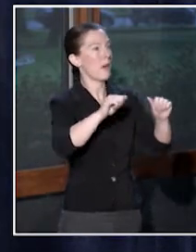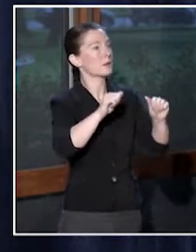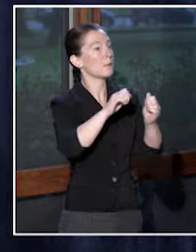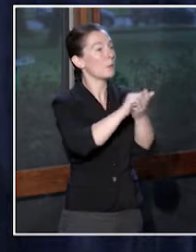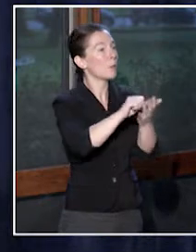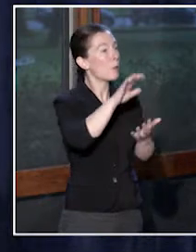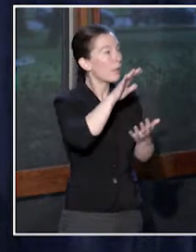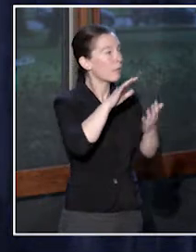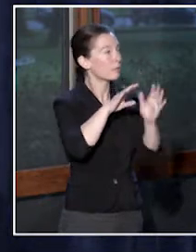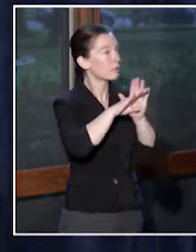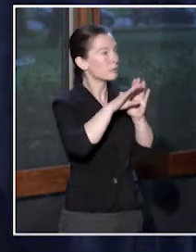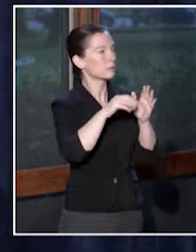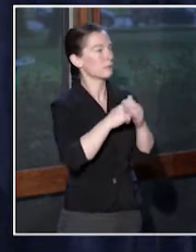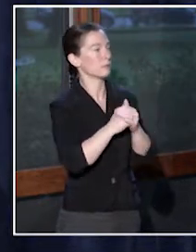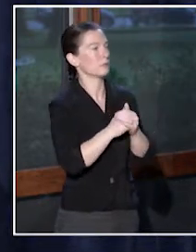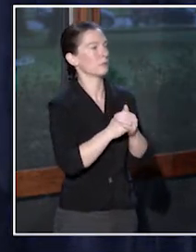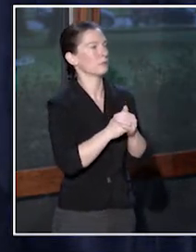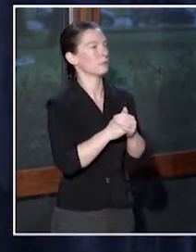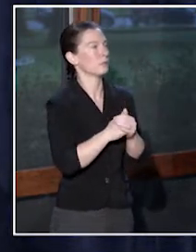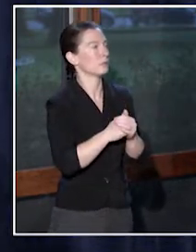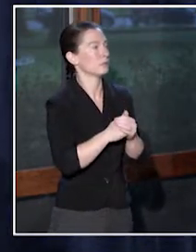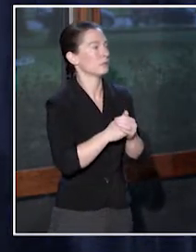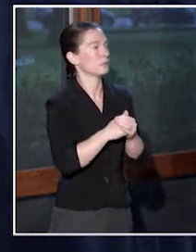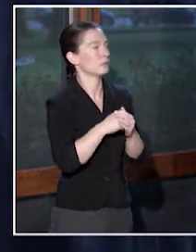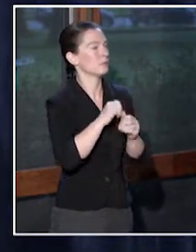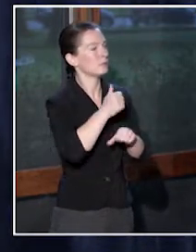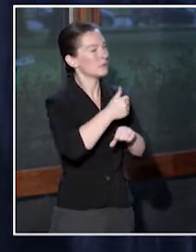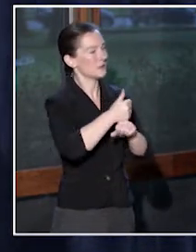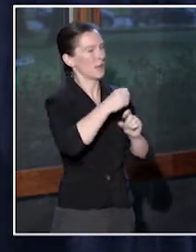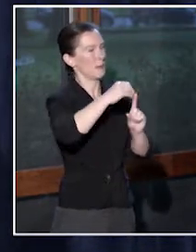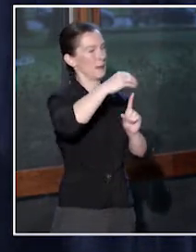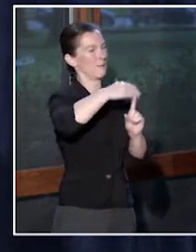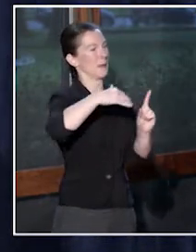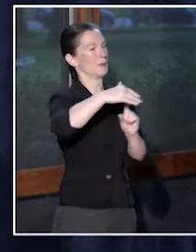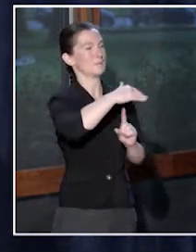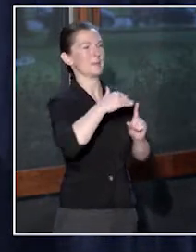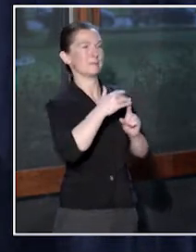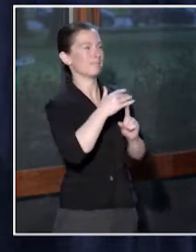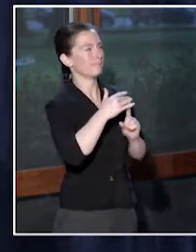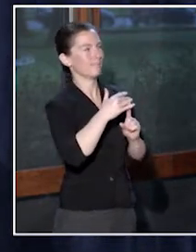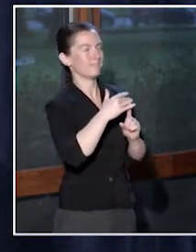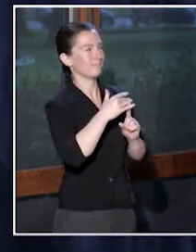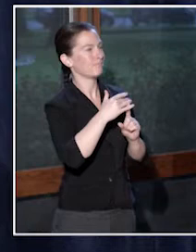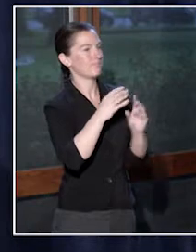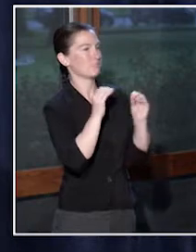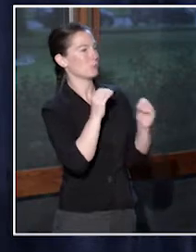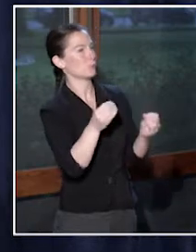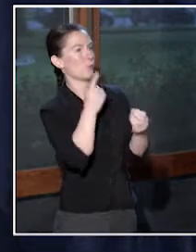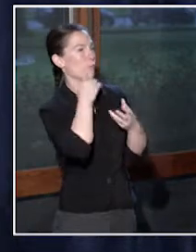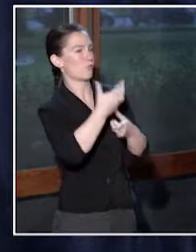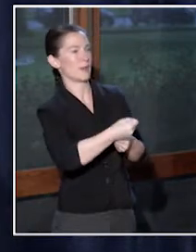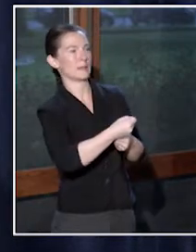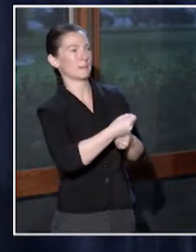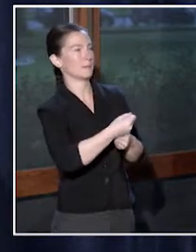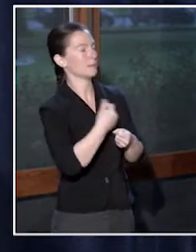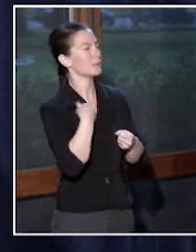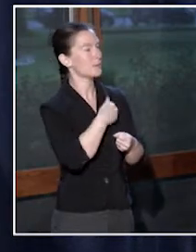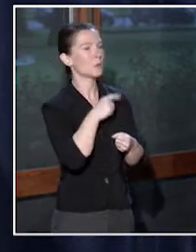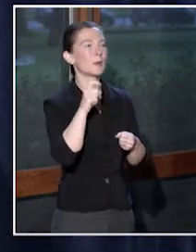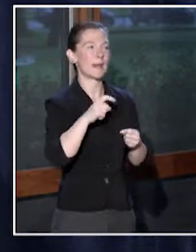for a lack of trust. That lack of trust has to be owned, and it has to